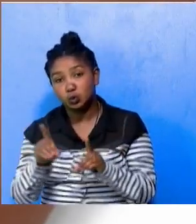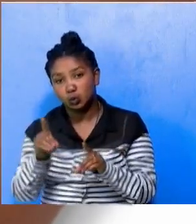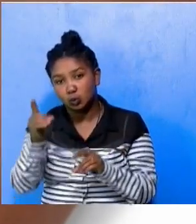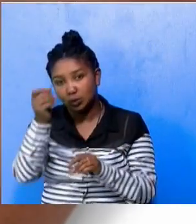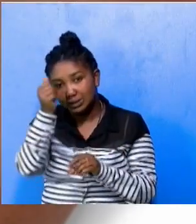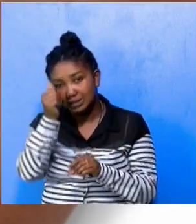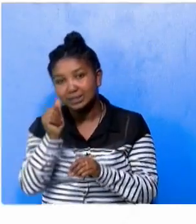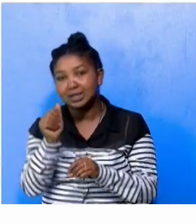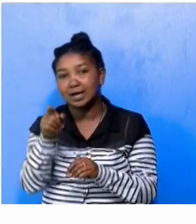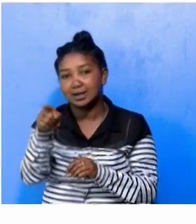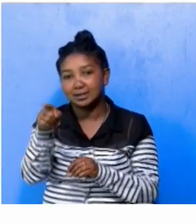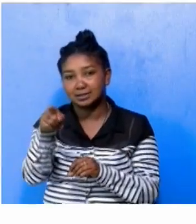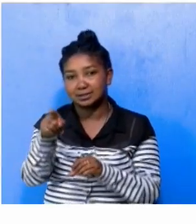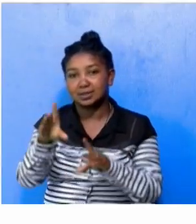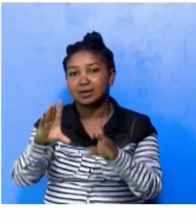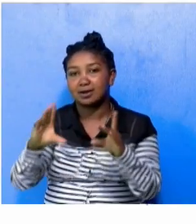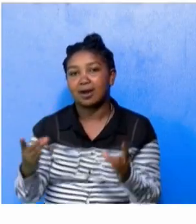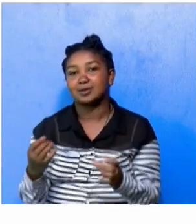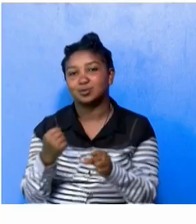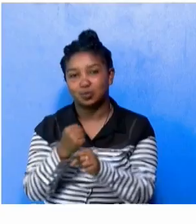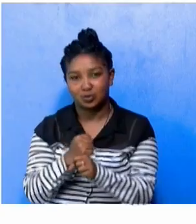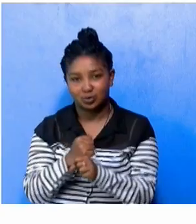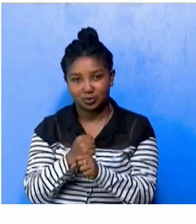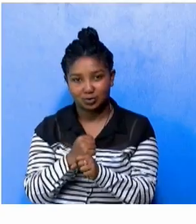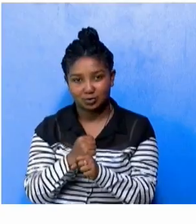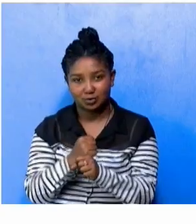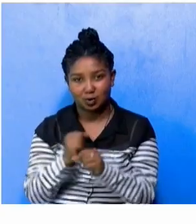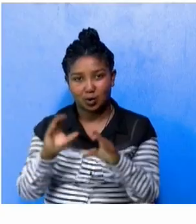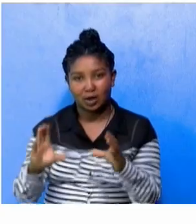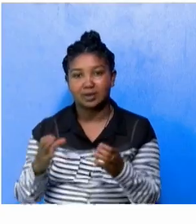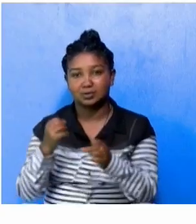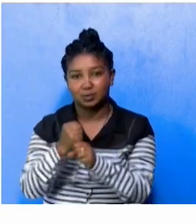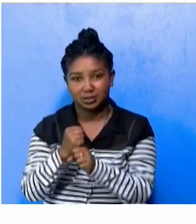his classwork.